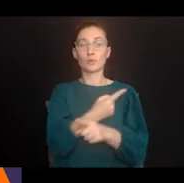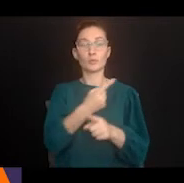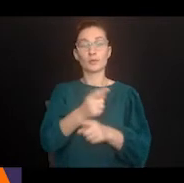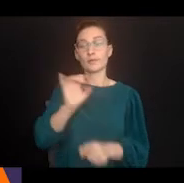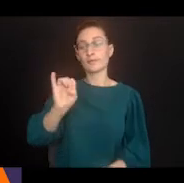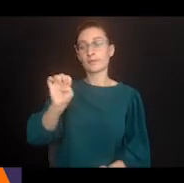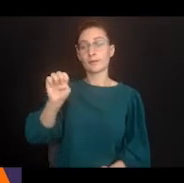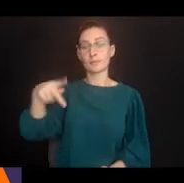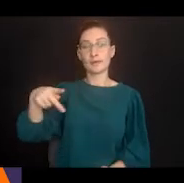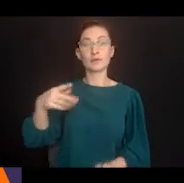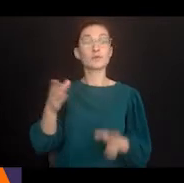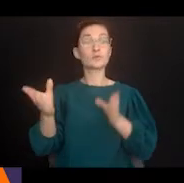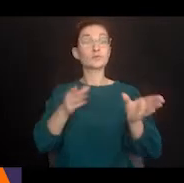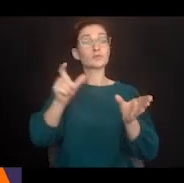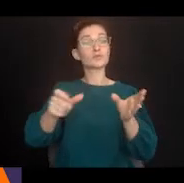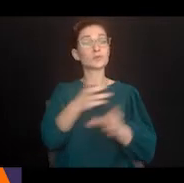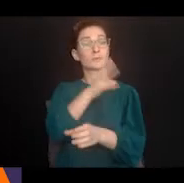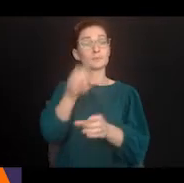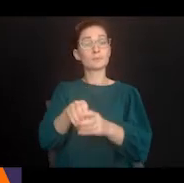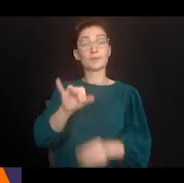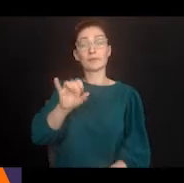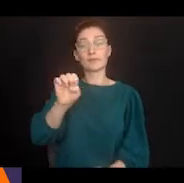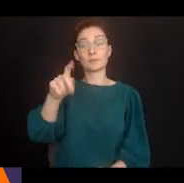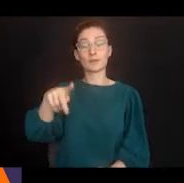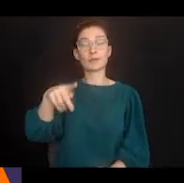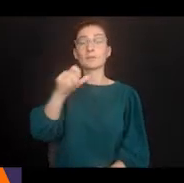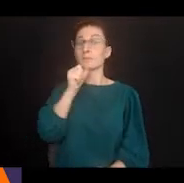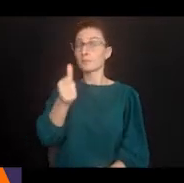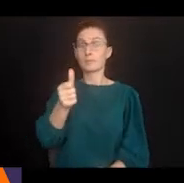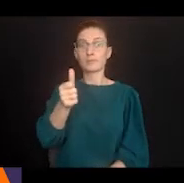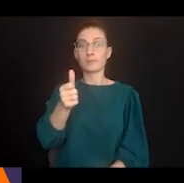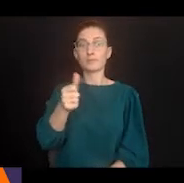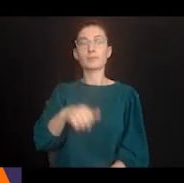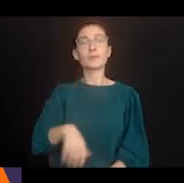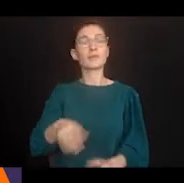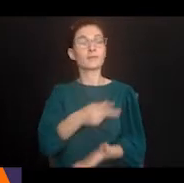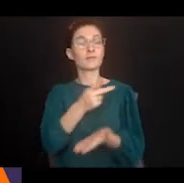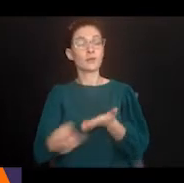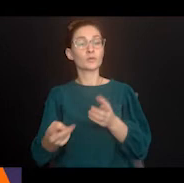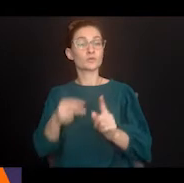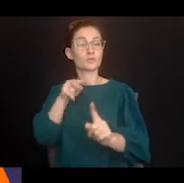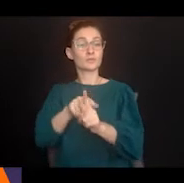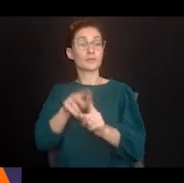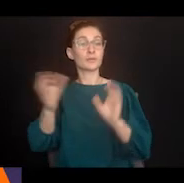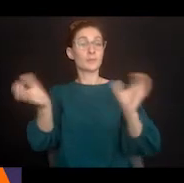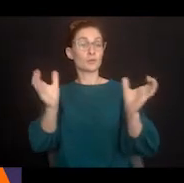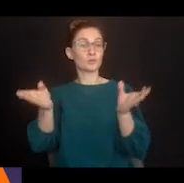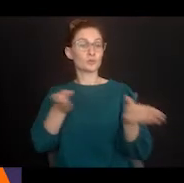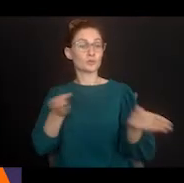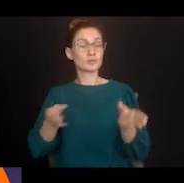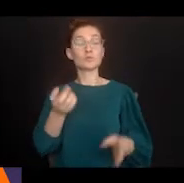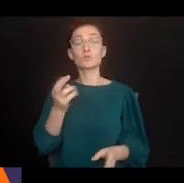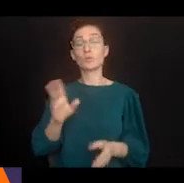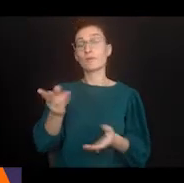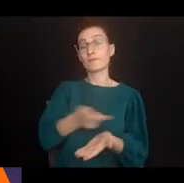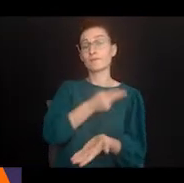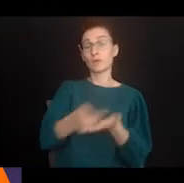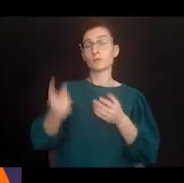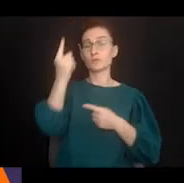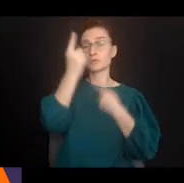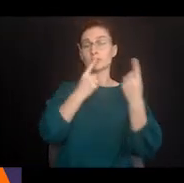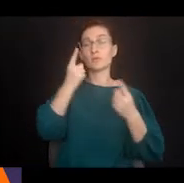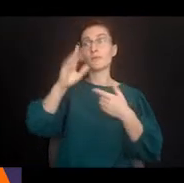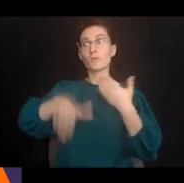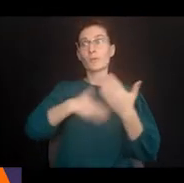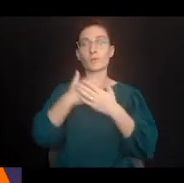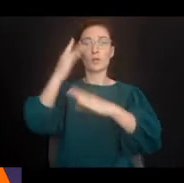IEP. Services that should have been on an IEP but were not, failure to implement comparable services, or